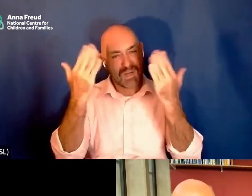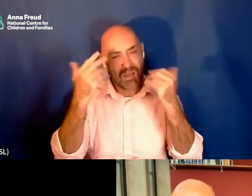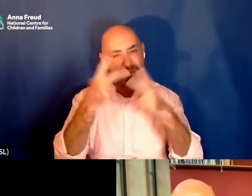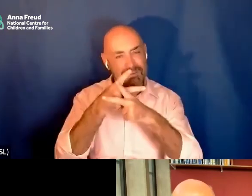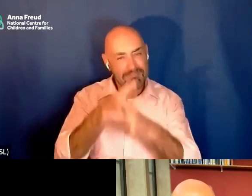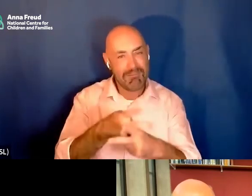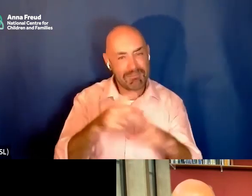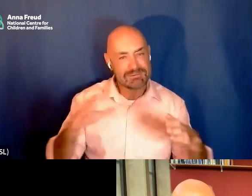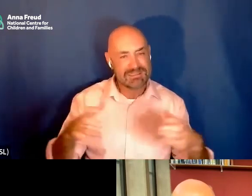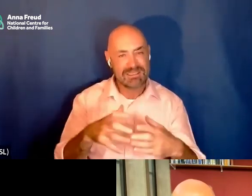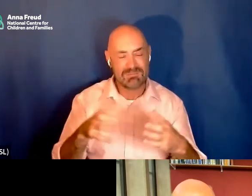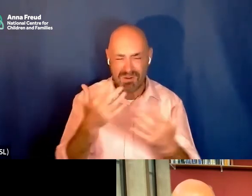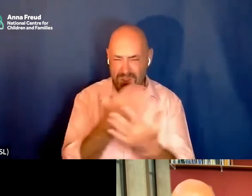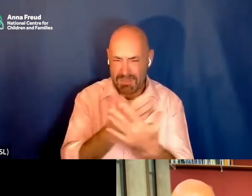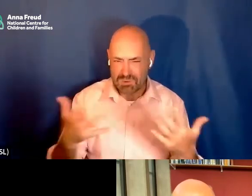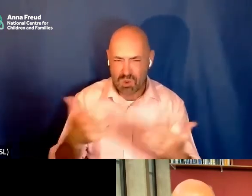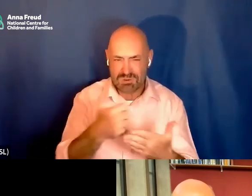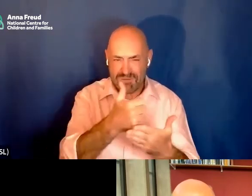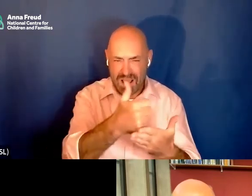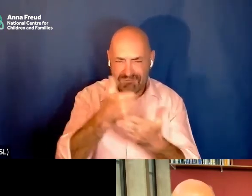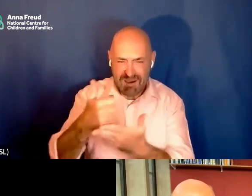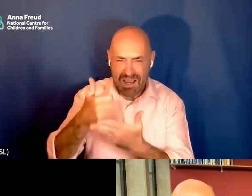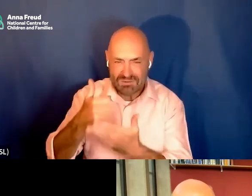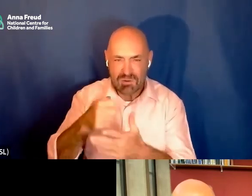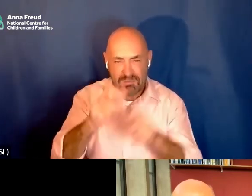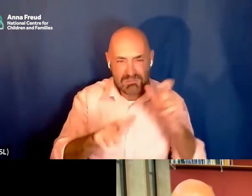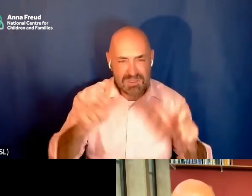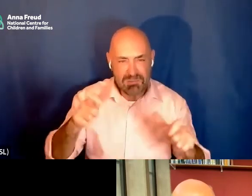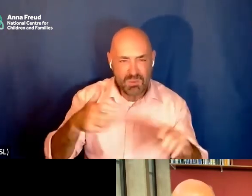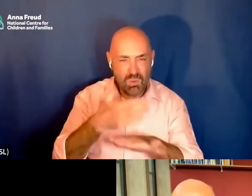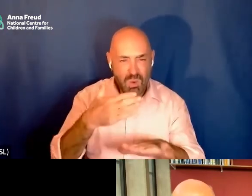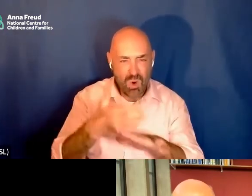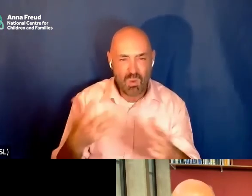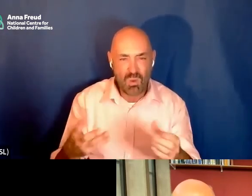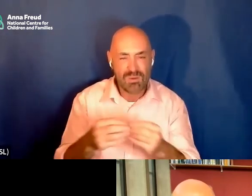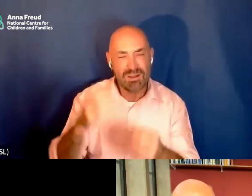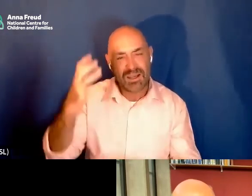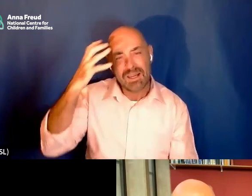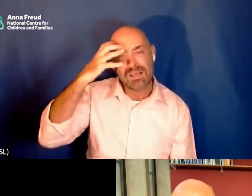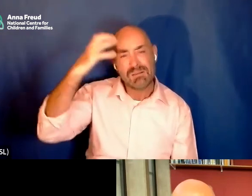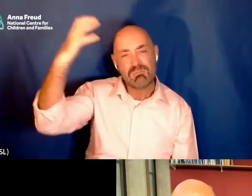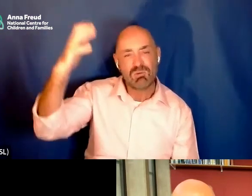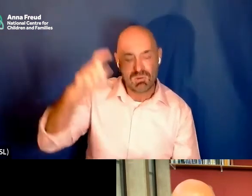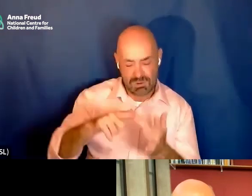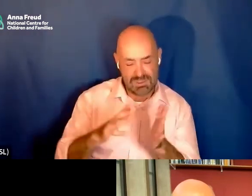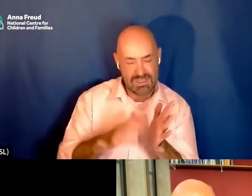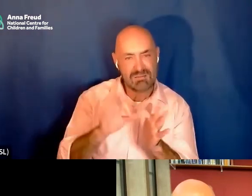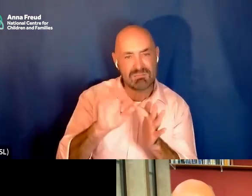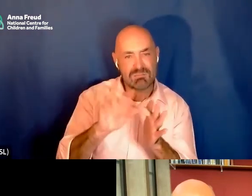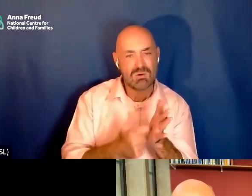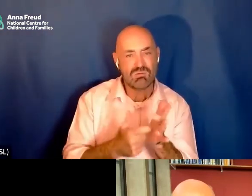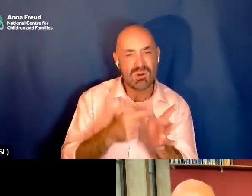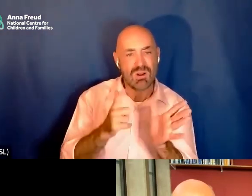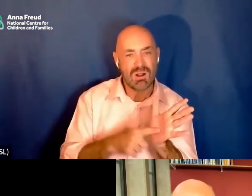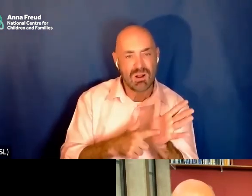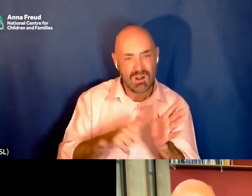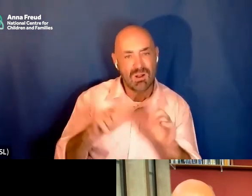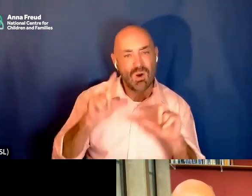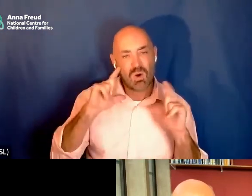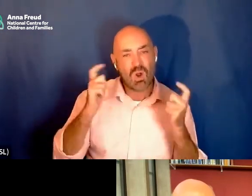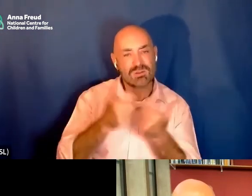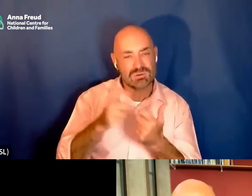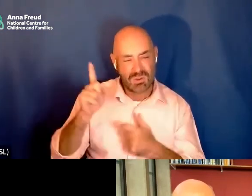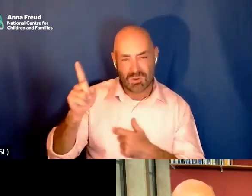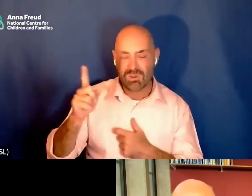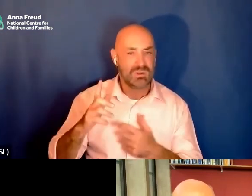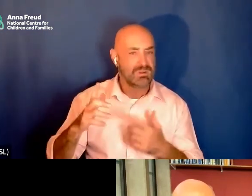wonderful advisors and people we work with at Imperial and externally in the UK and globally, who are part of